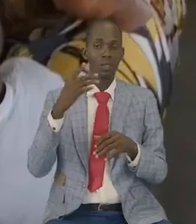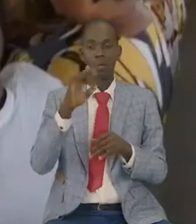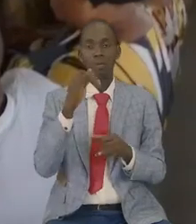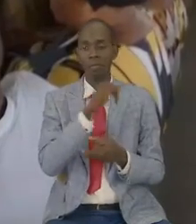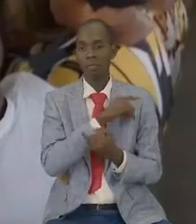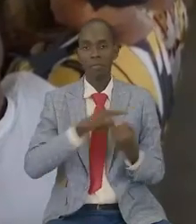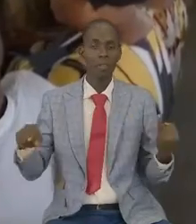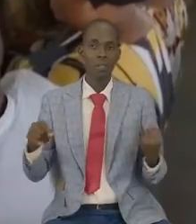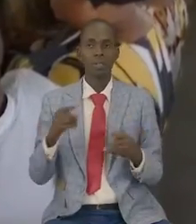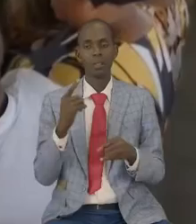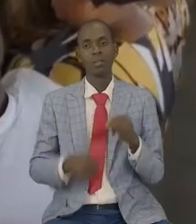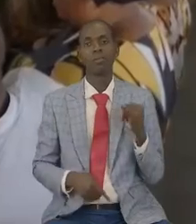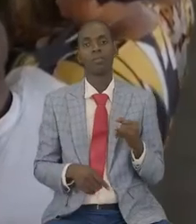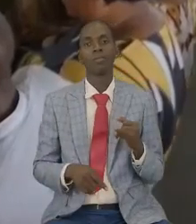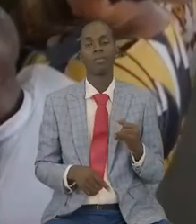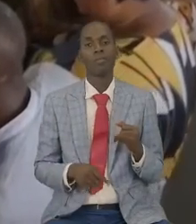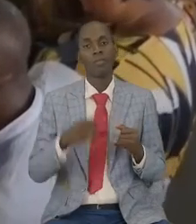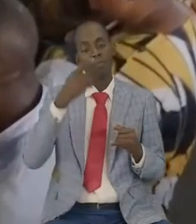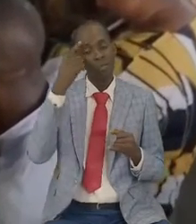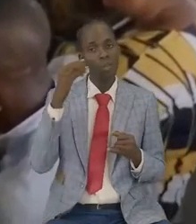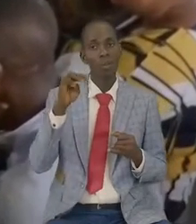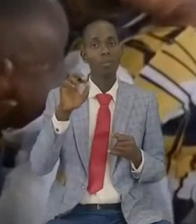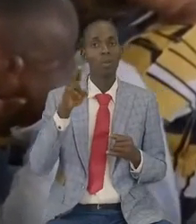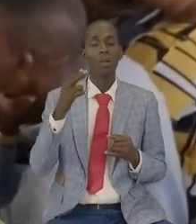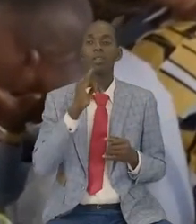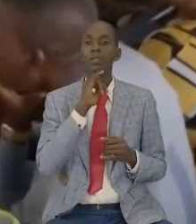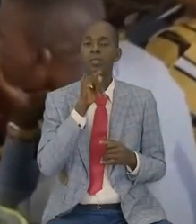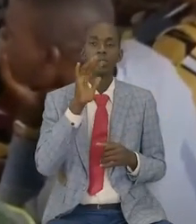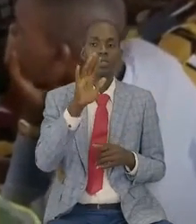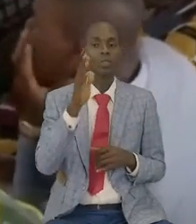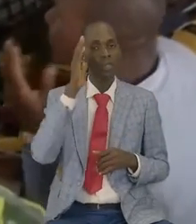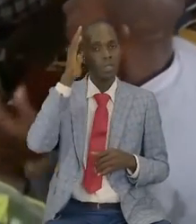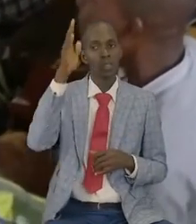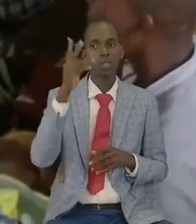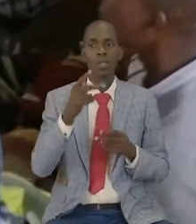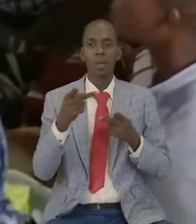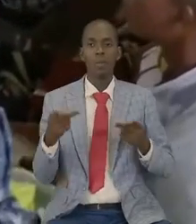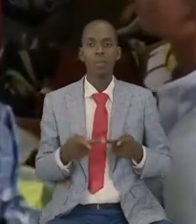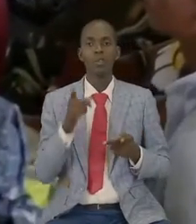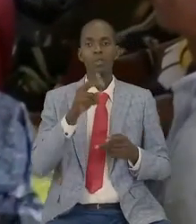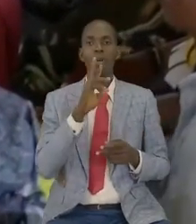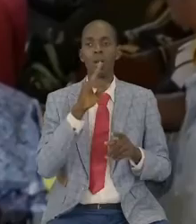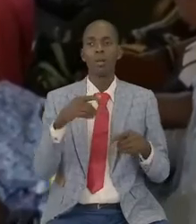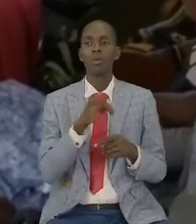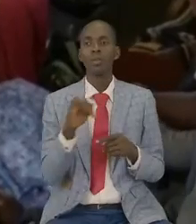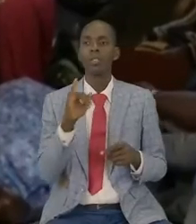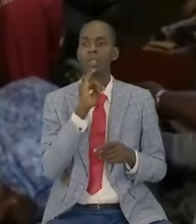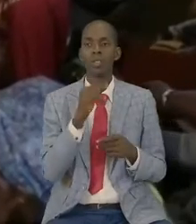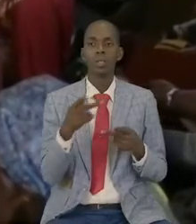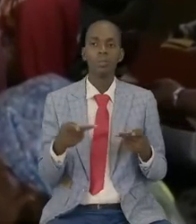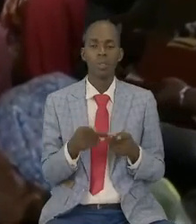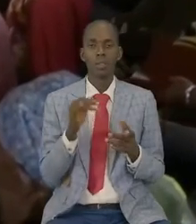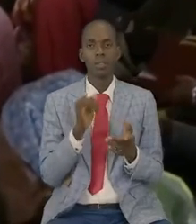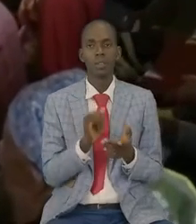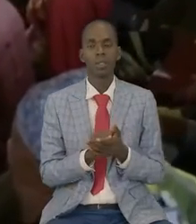end. Because Mara is not your destination. The place you are going is the land that